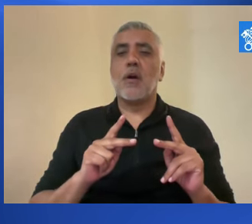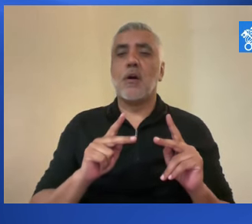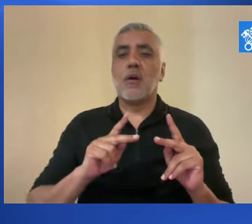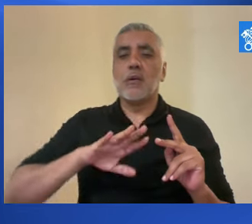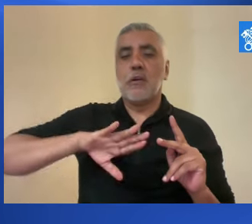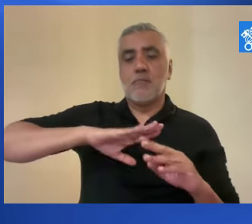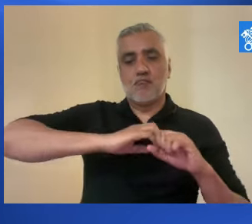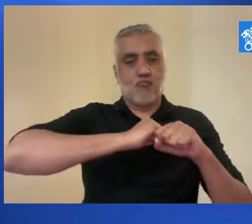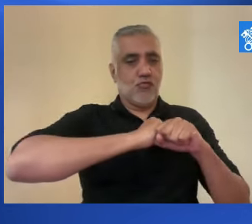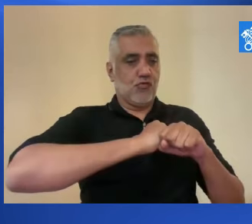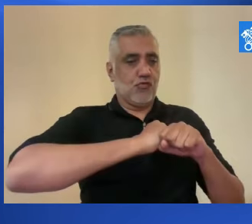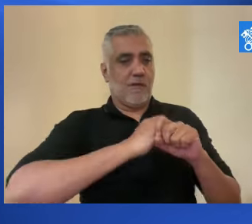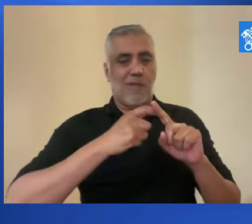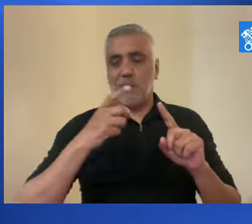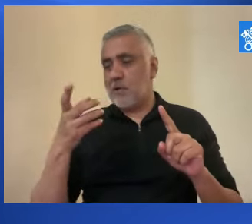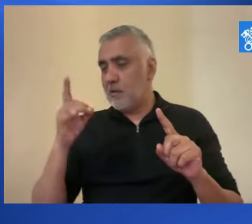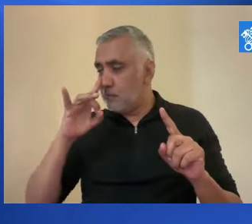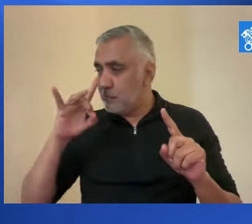arrogance.